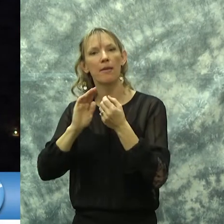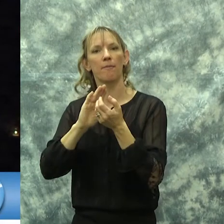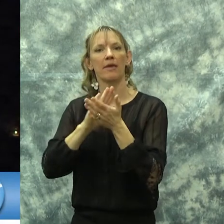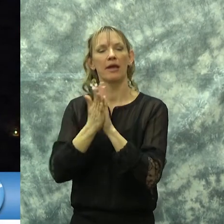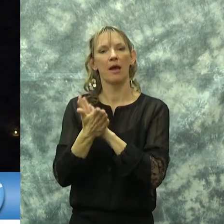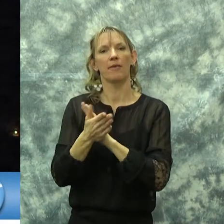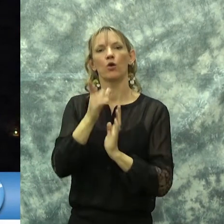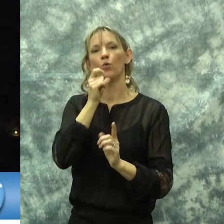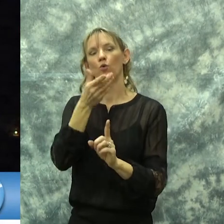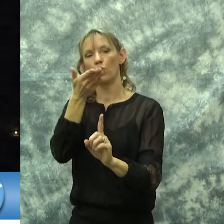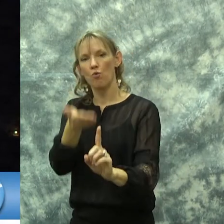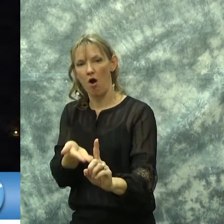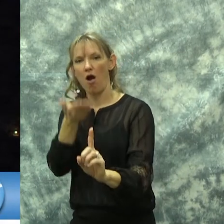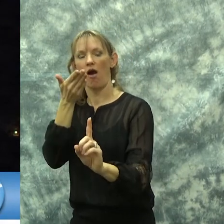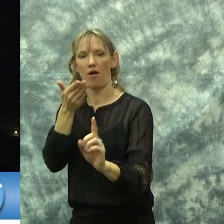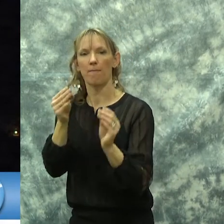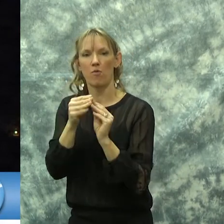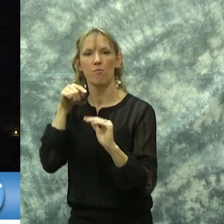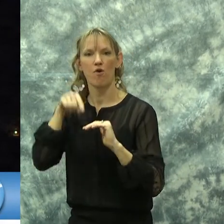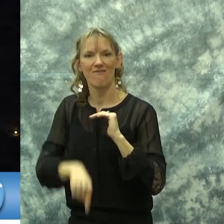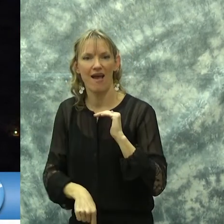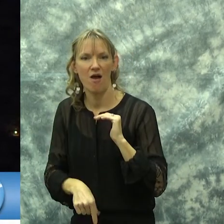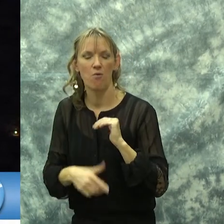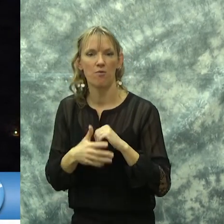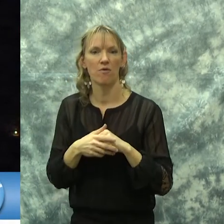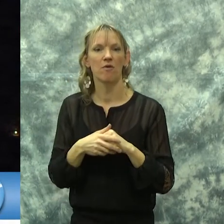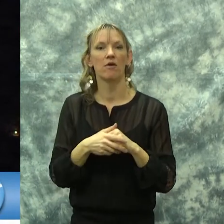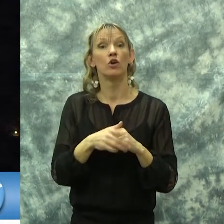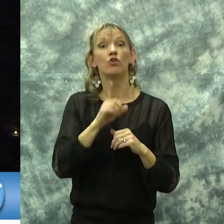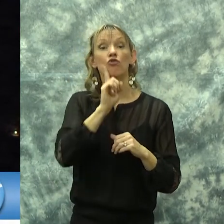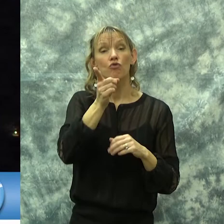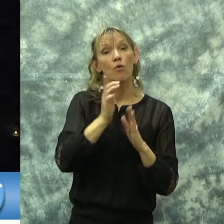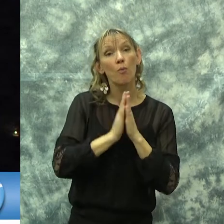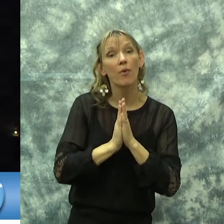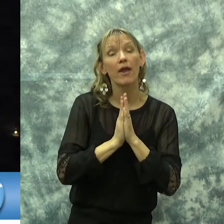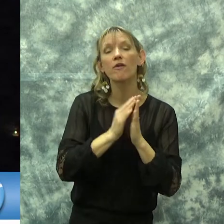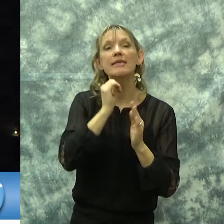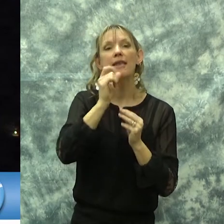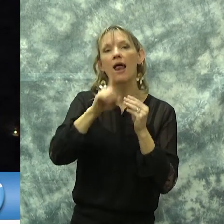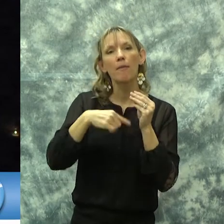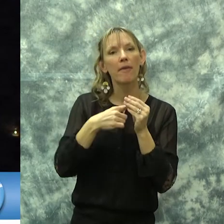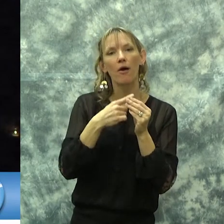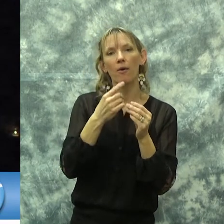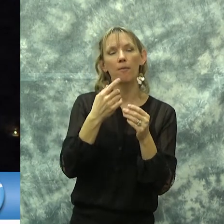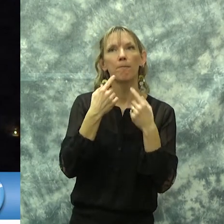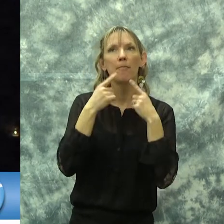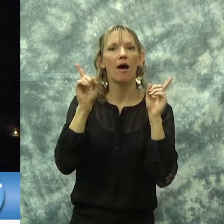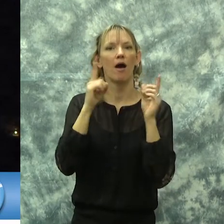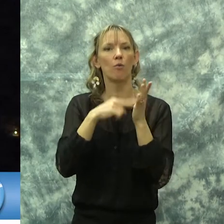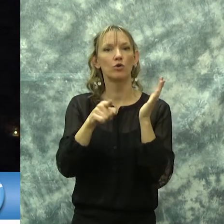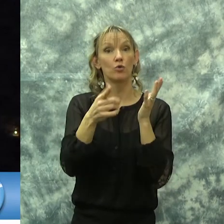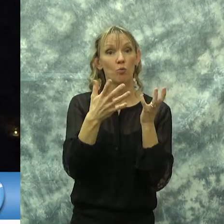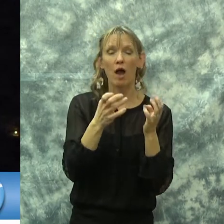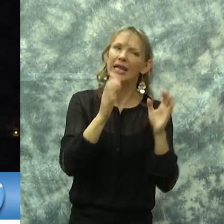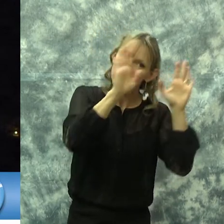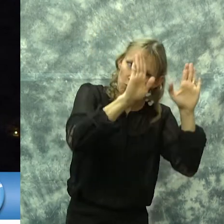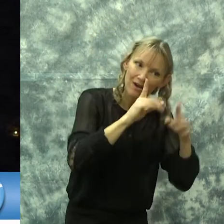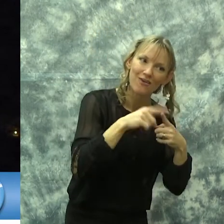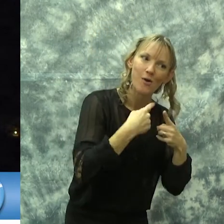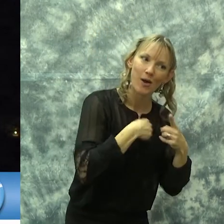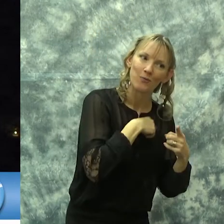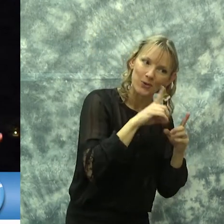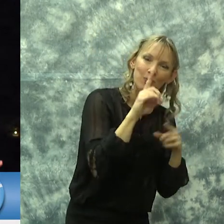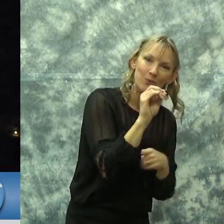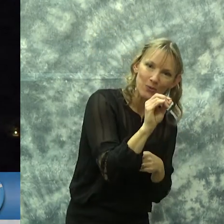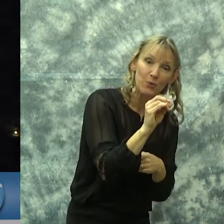who you are. True prayer isn't really about getting what you want. It's wonderful when we do, and pray